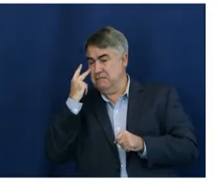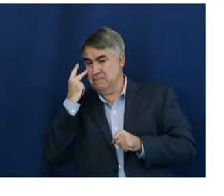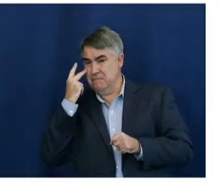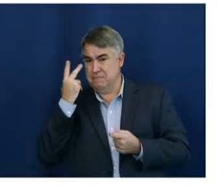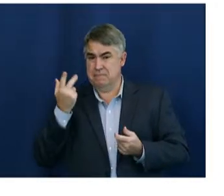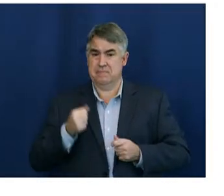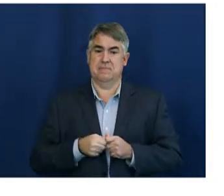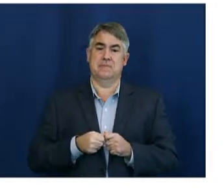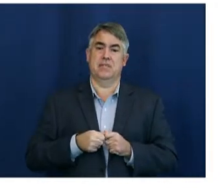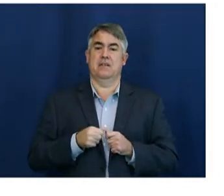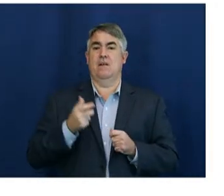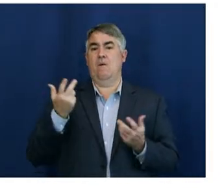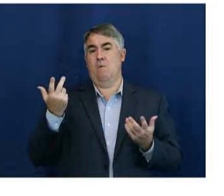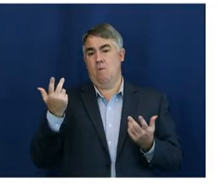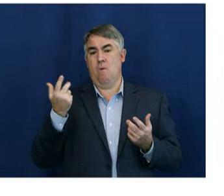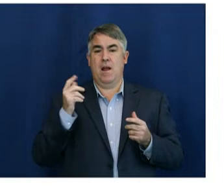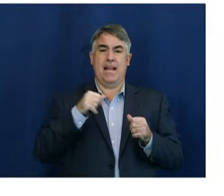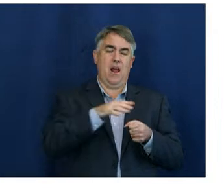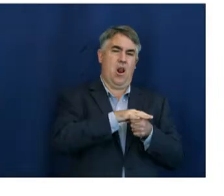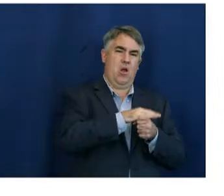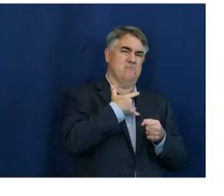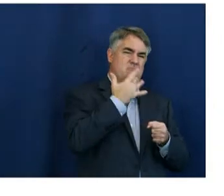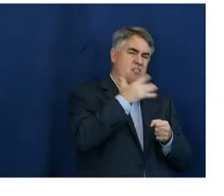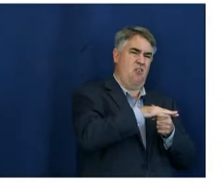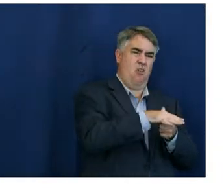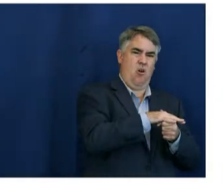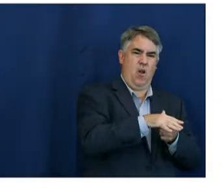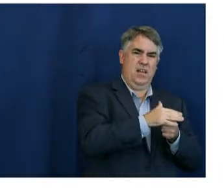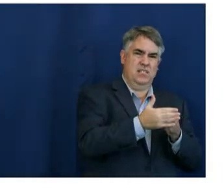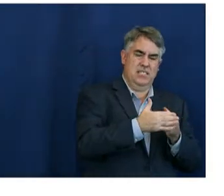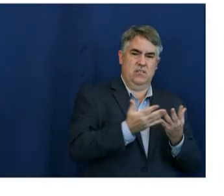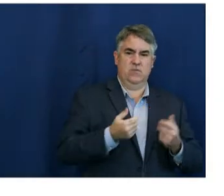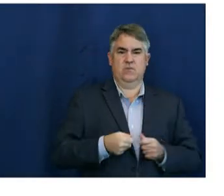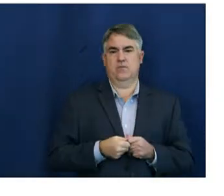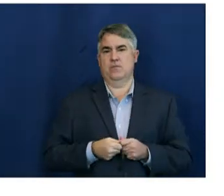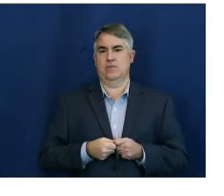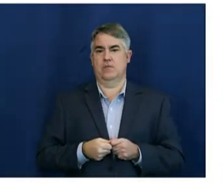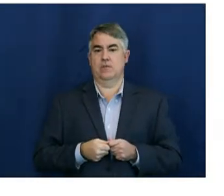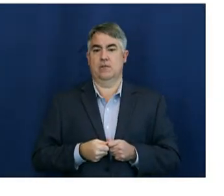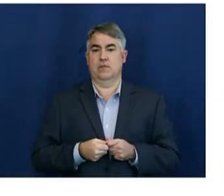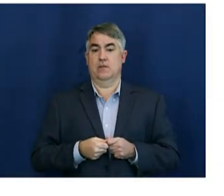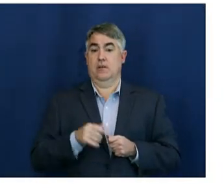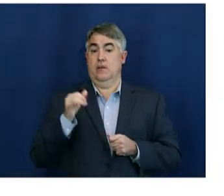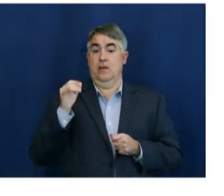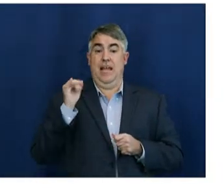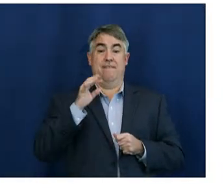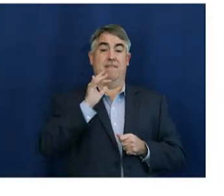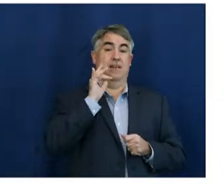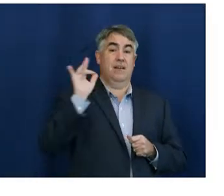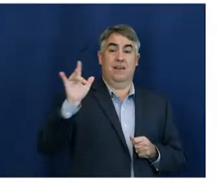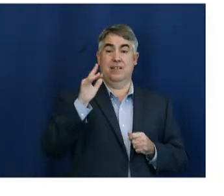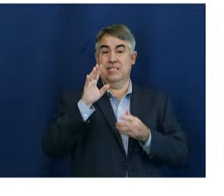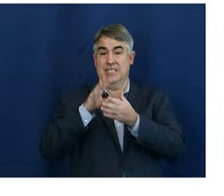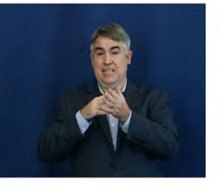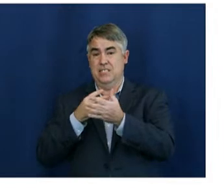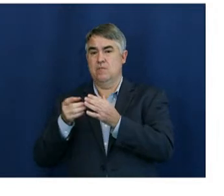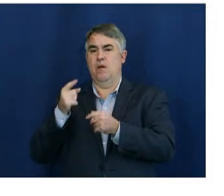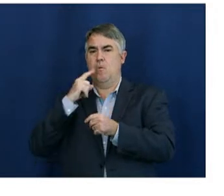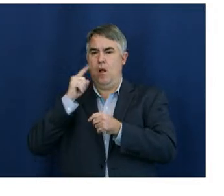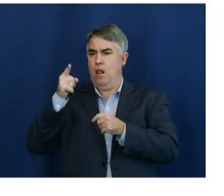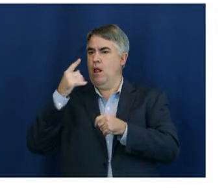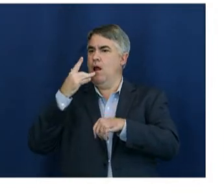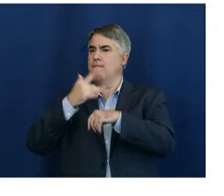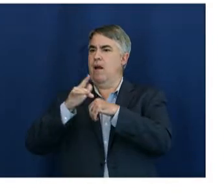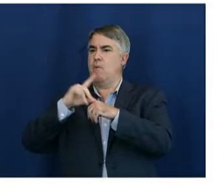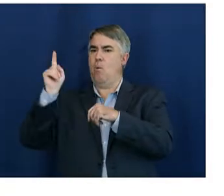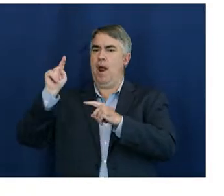there's a vaccination sites by day as well. If you click on that option, it will take you to the vaccination schedule by that day. where you will see a